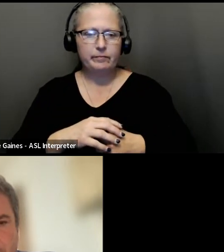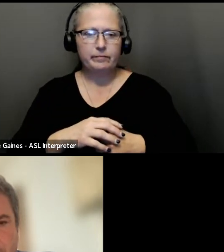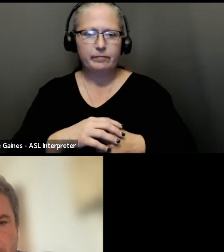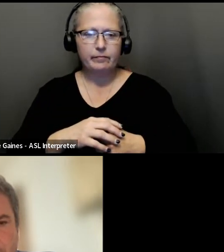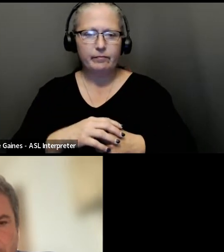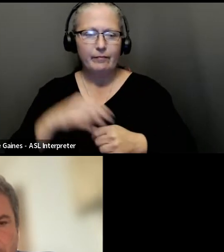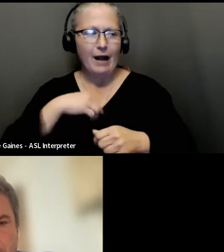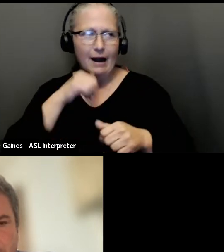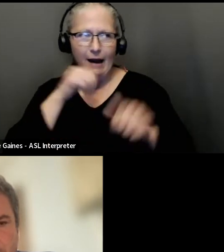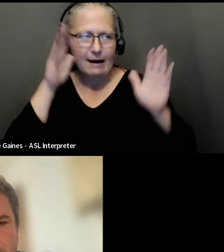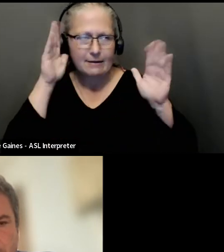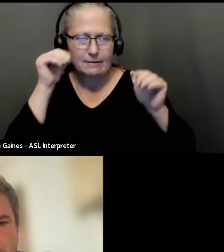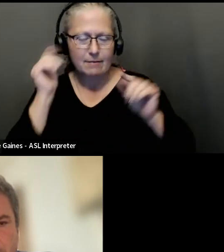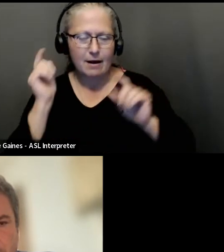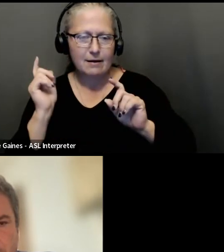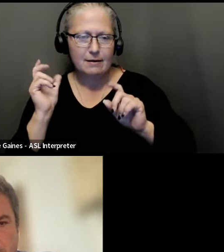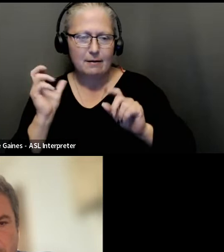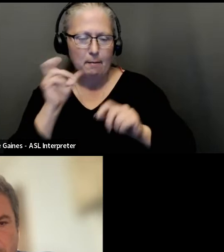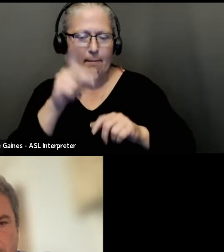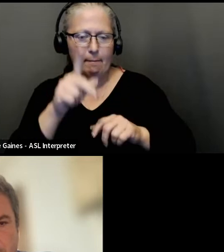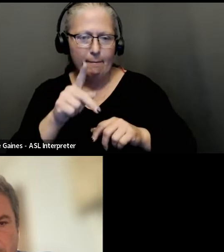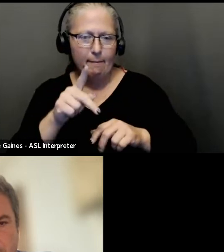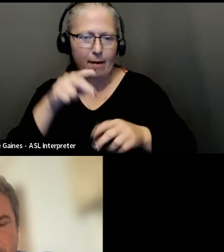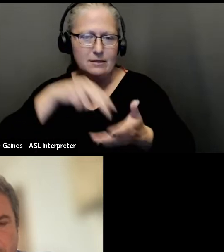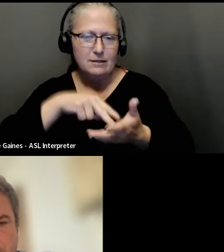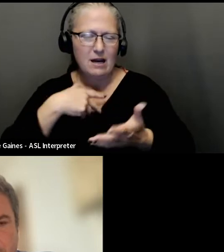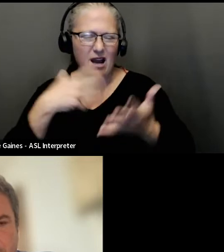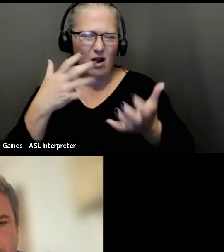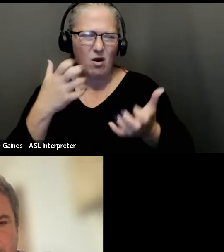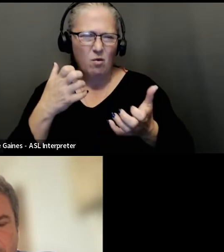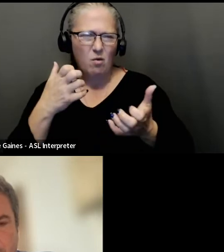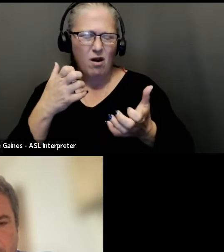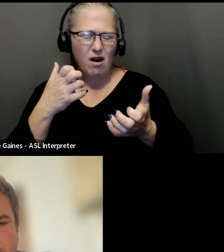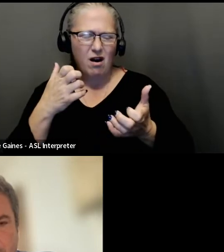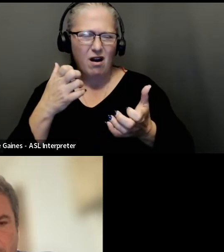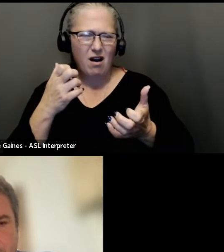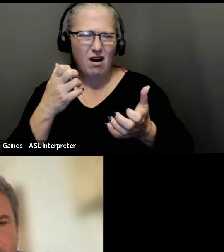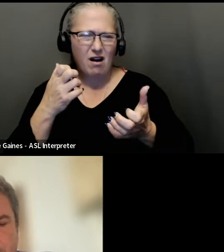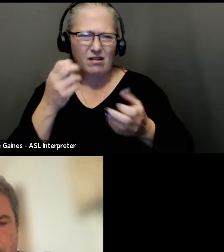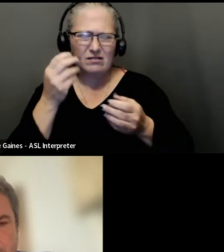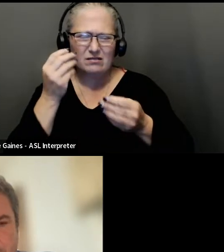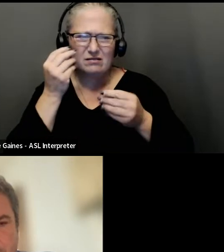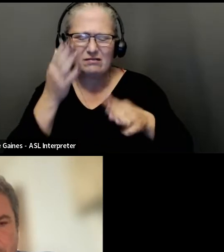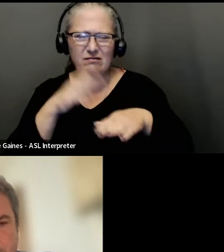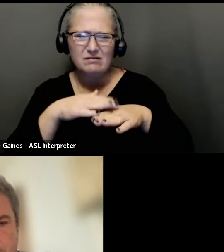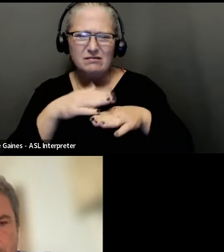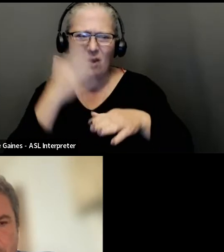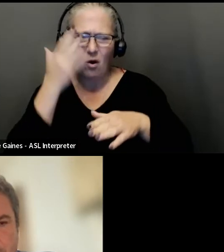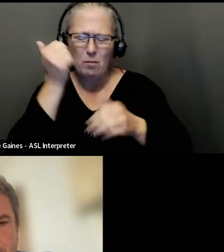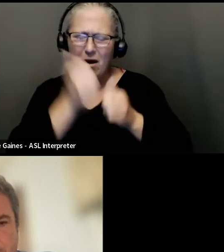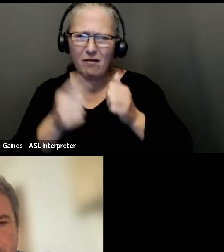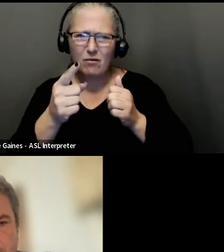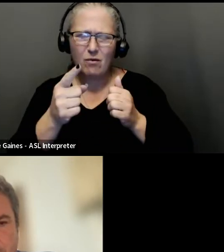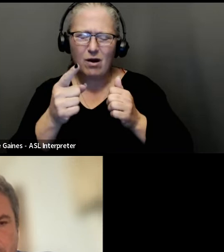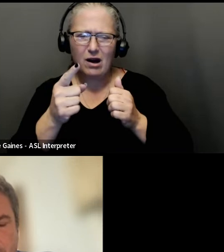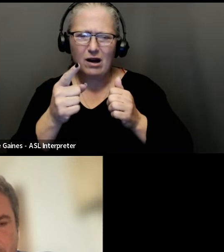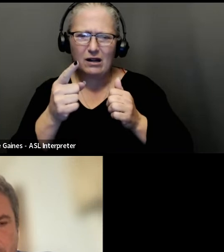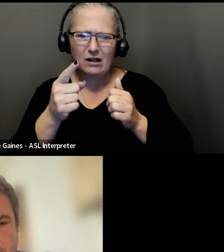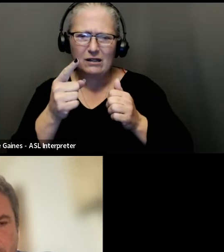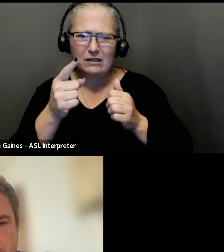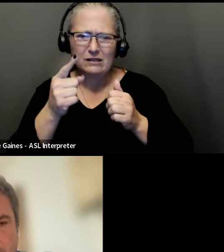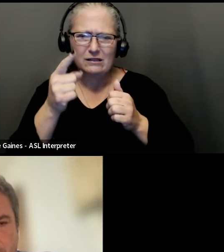I didn't expect to come back up here, but I just want to take note, and I hope everybody here takes note of